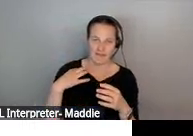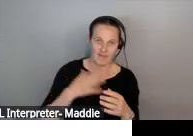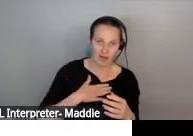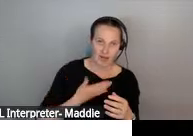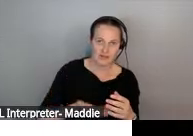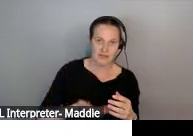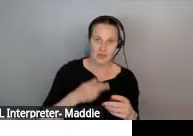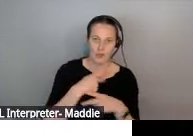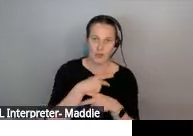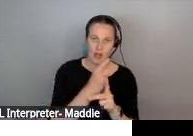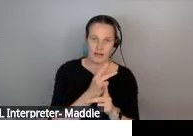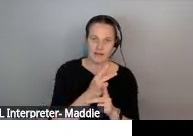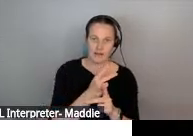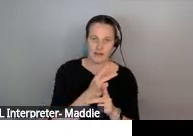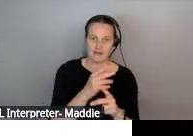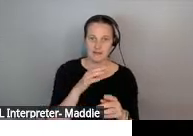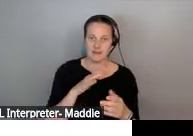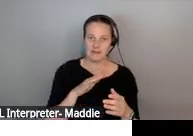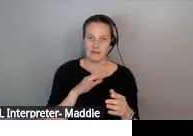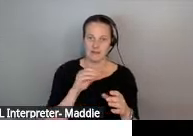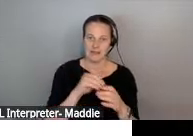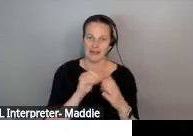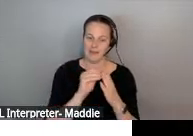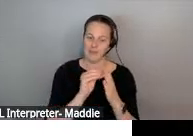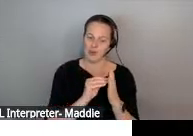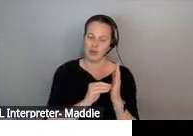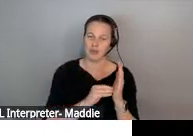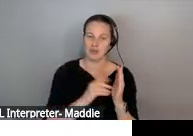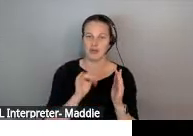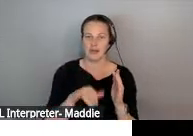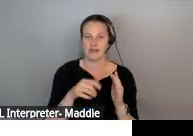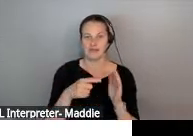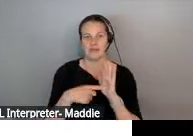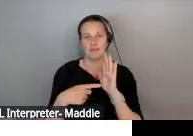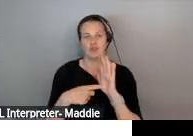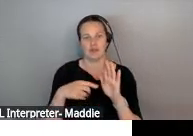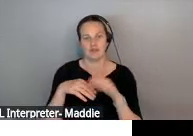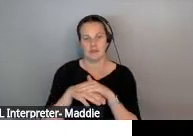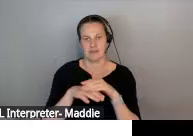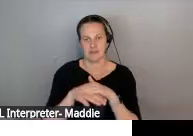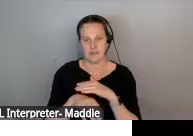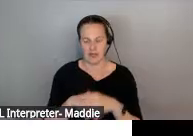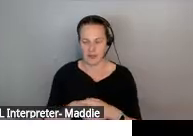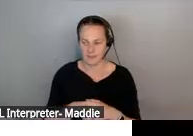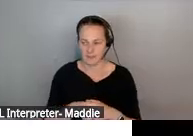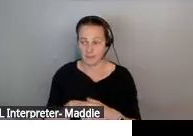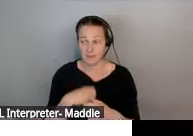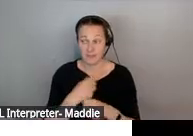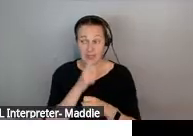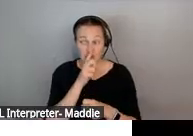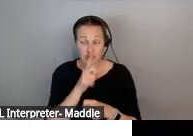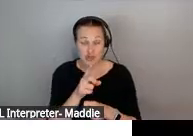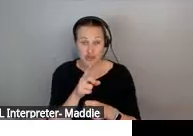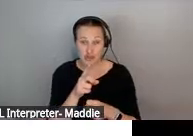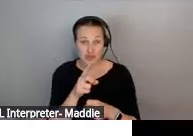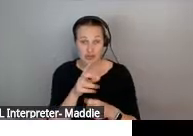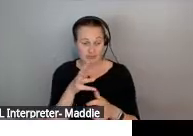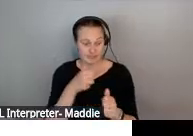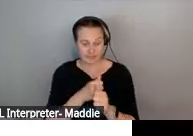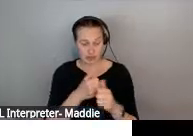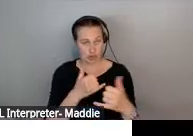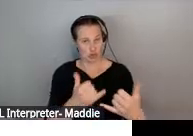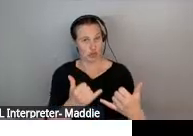one of the most common ways to demonstrate accessibility. Making sure that it's up to date,